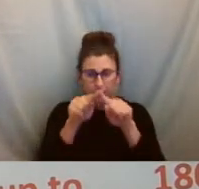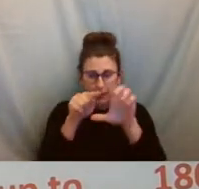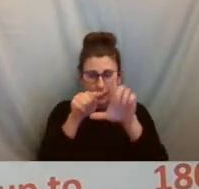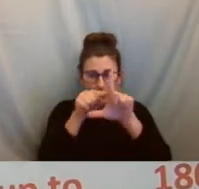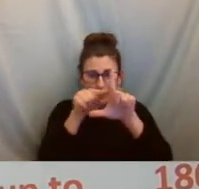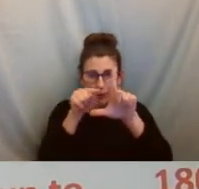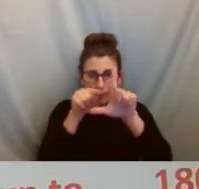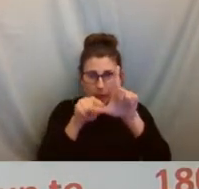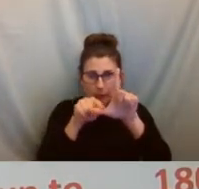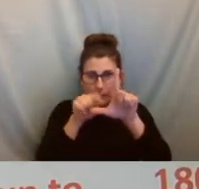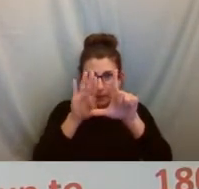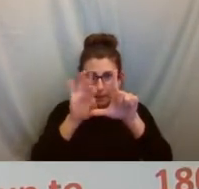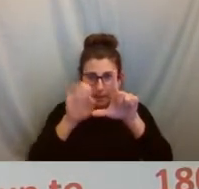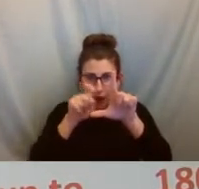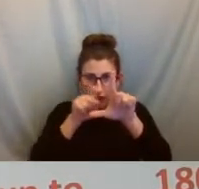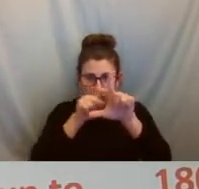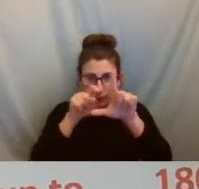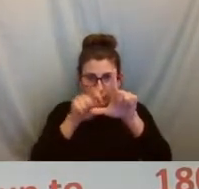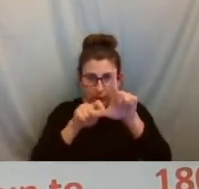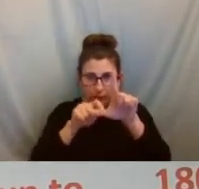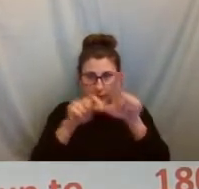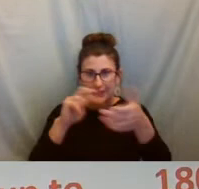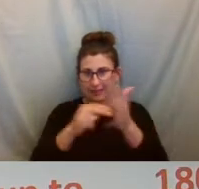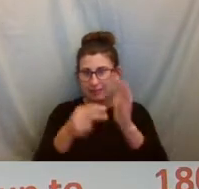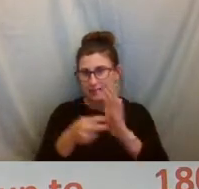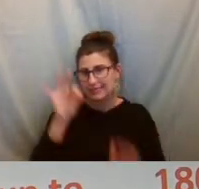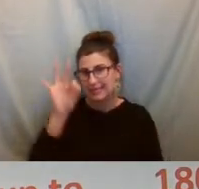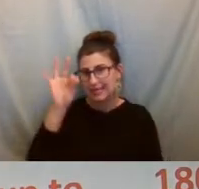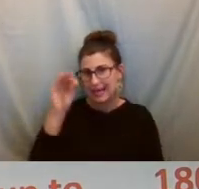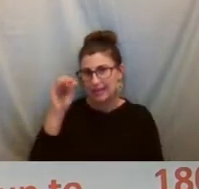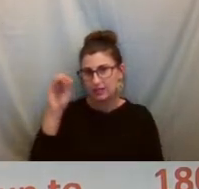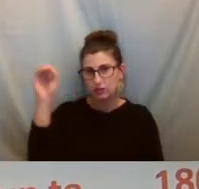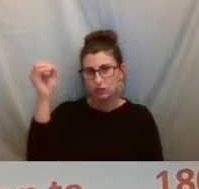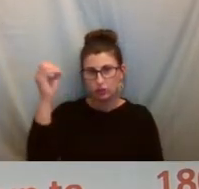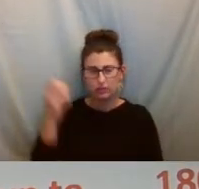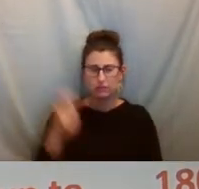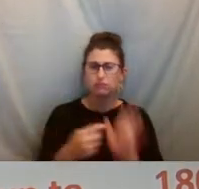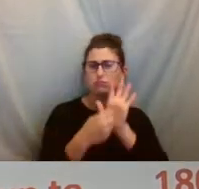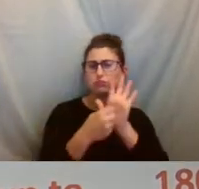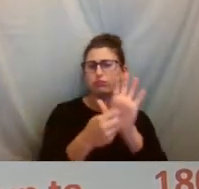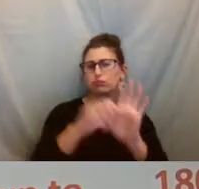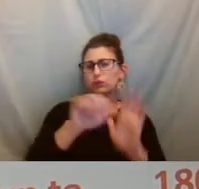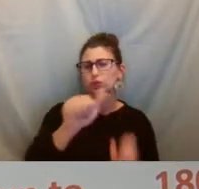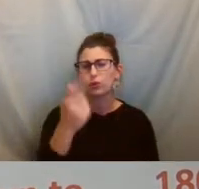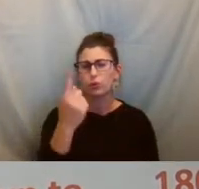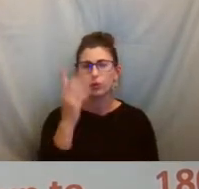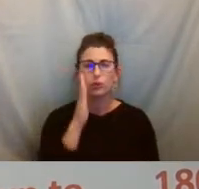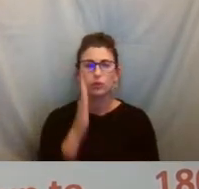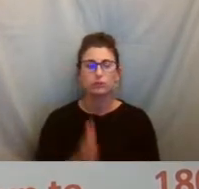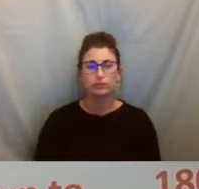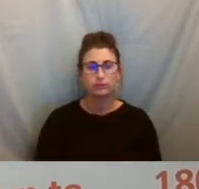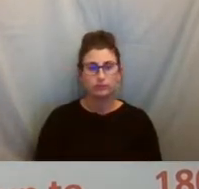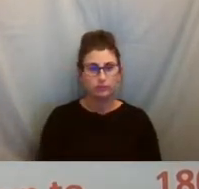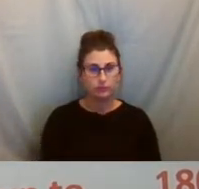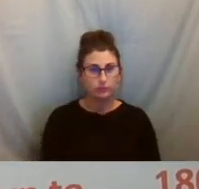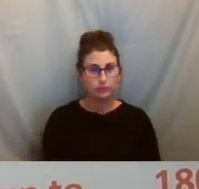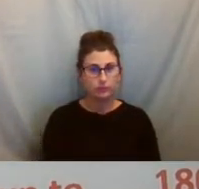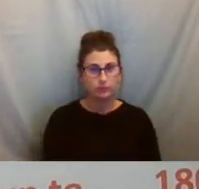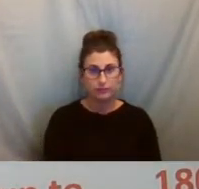here represents that it's 90 degrees. Okay, let me show you another one.